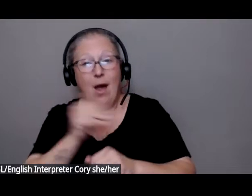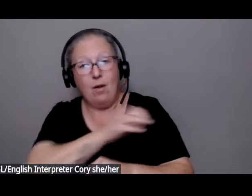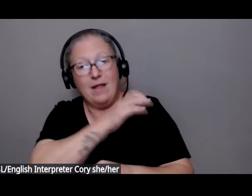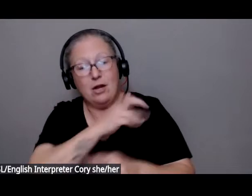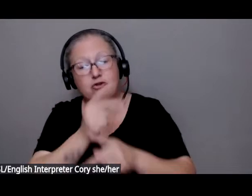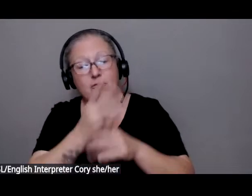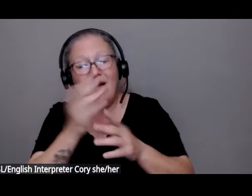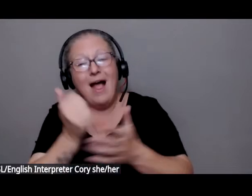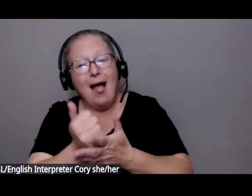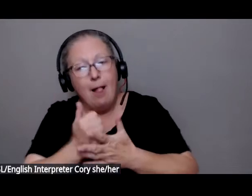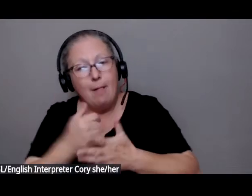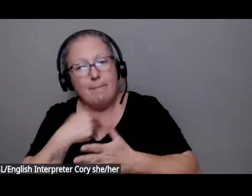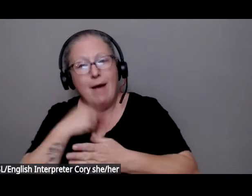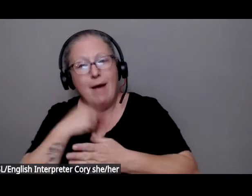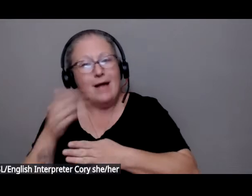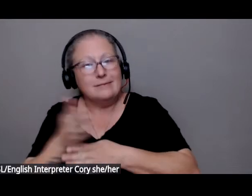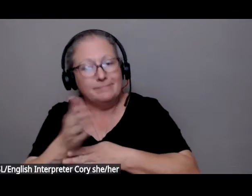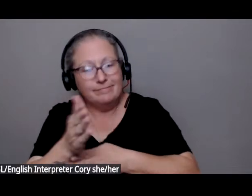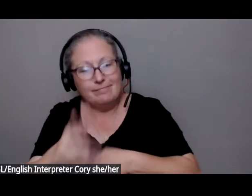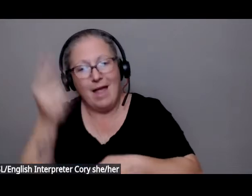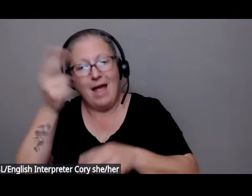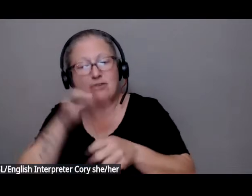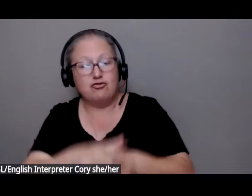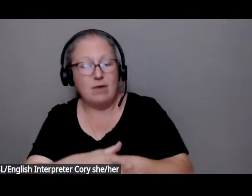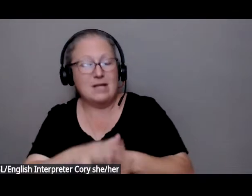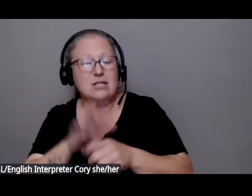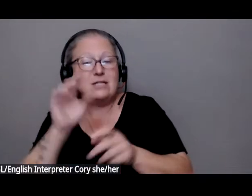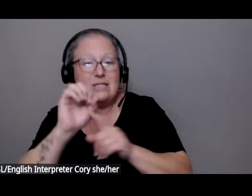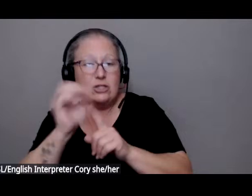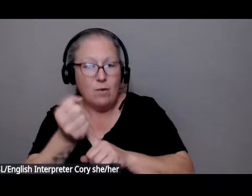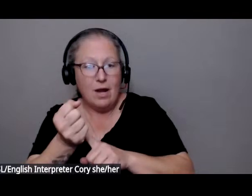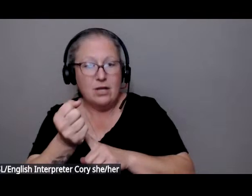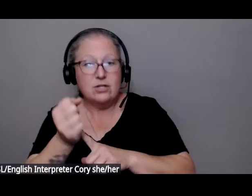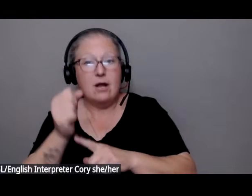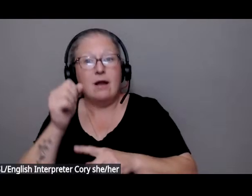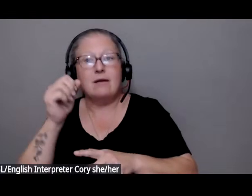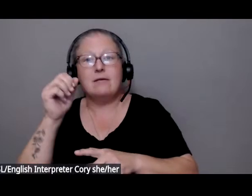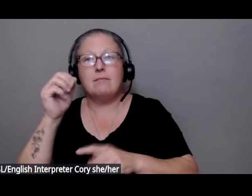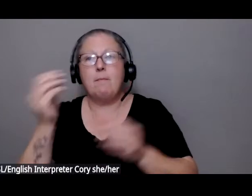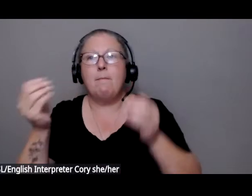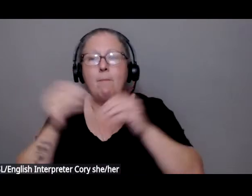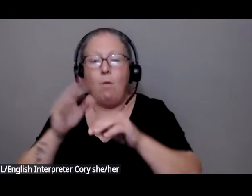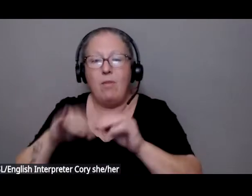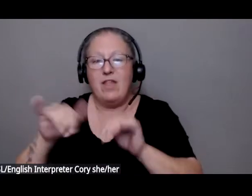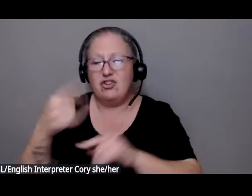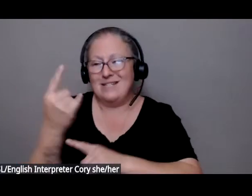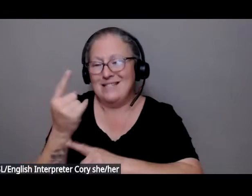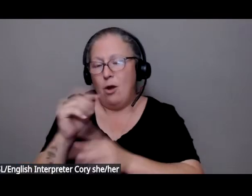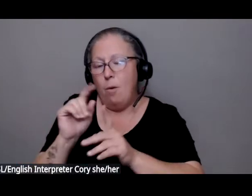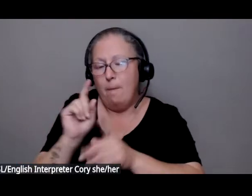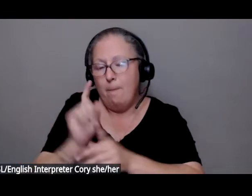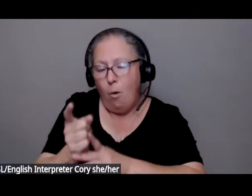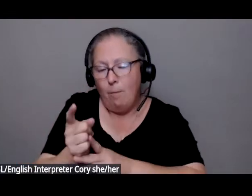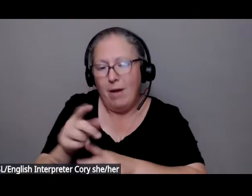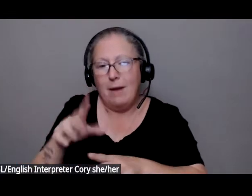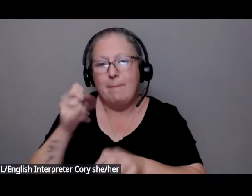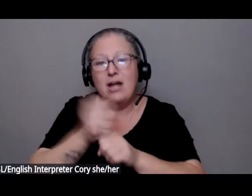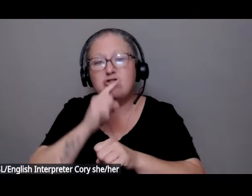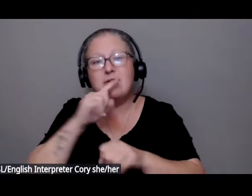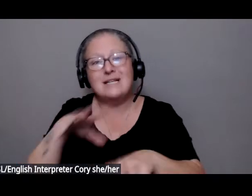immediately navigate these high-stress situations, many of which go beyond a single moment, to determine the safest next steps for our